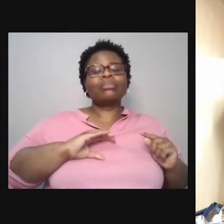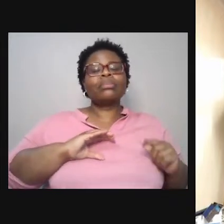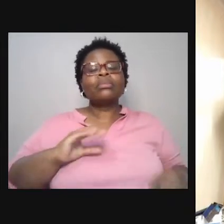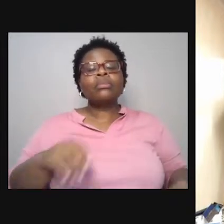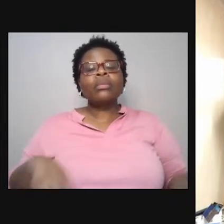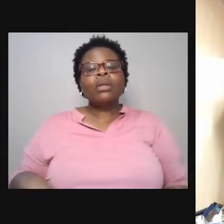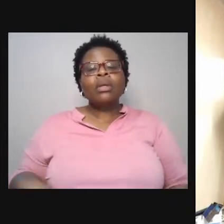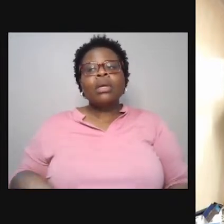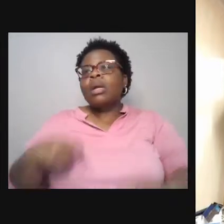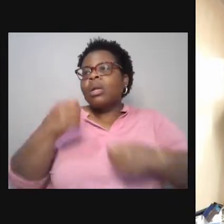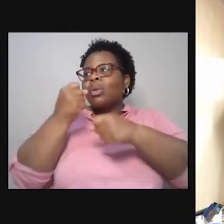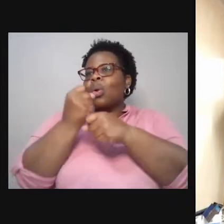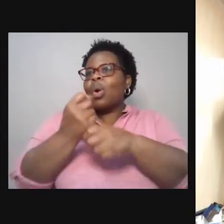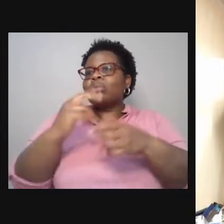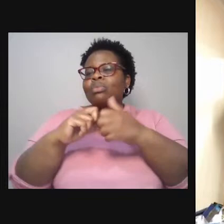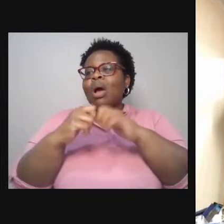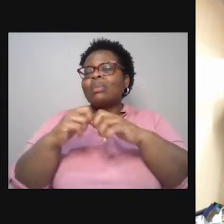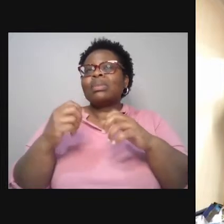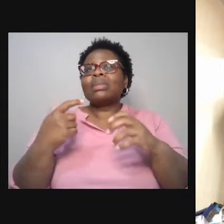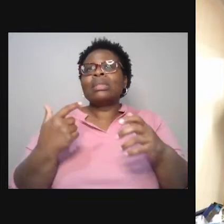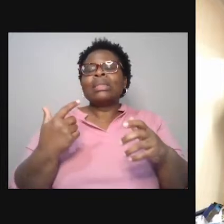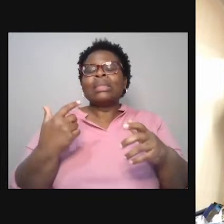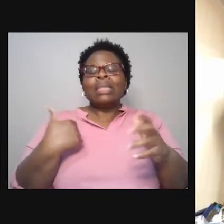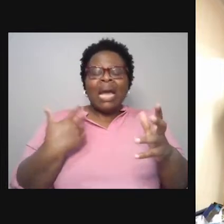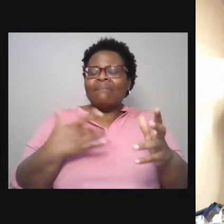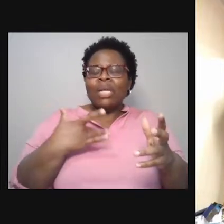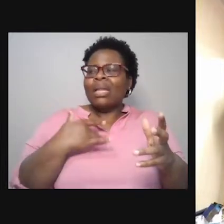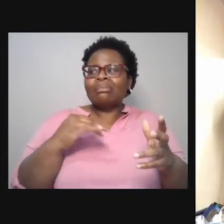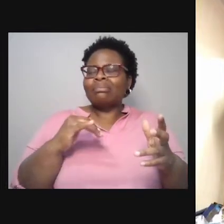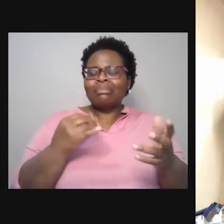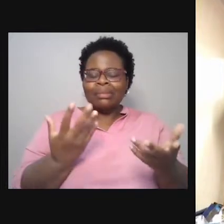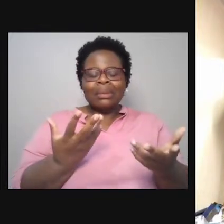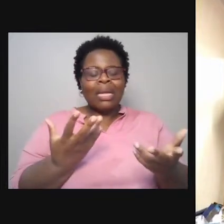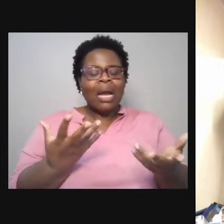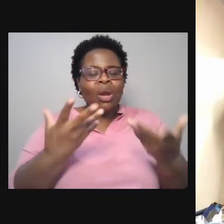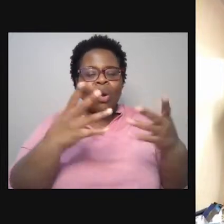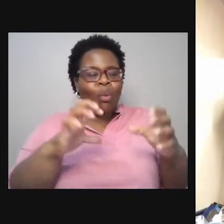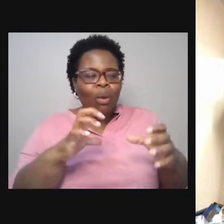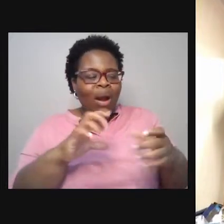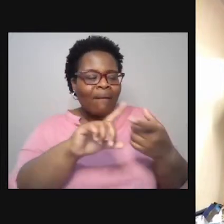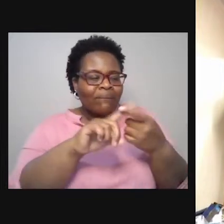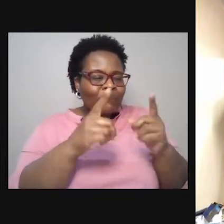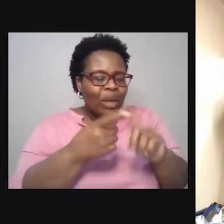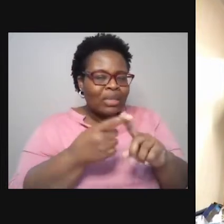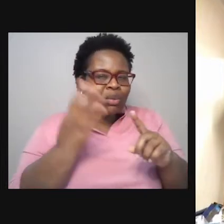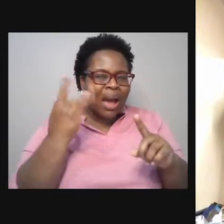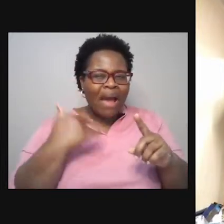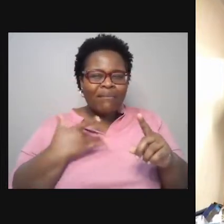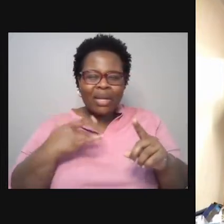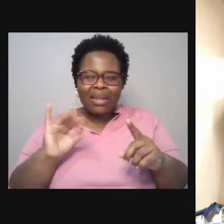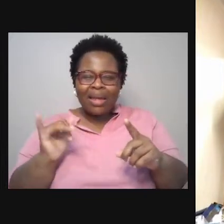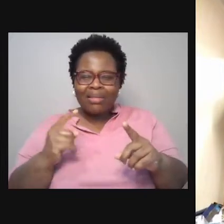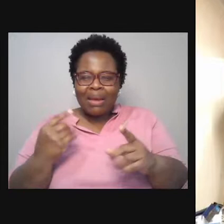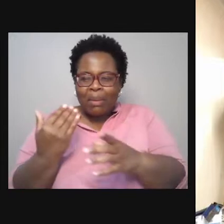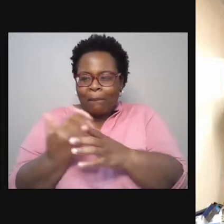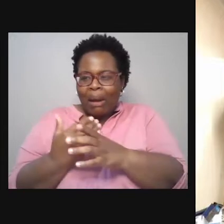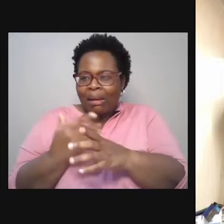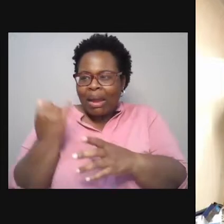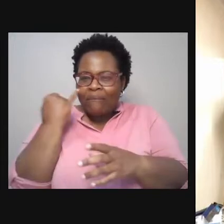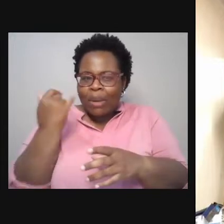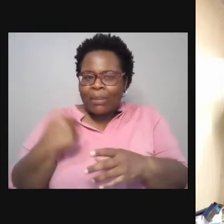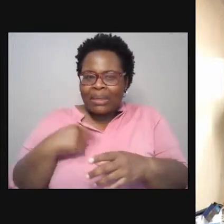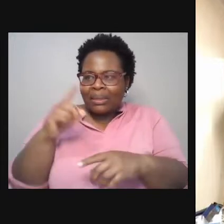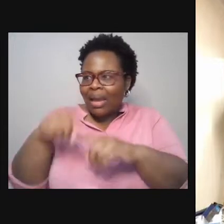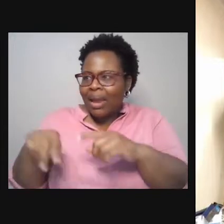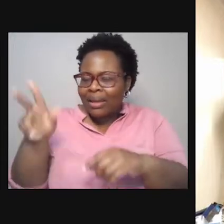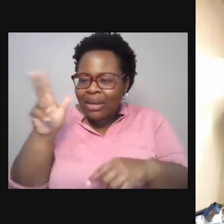self-esteem. It caused problems where I didn't want to have friends like that, because I felt like they would be annoyed if I kept asking them, hey, can you